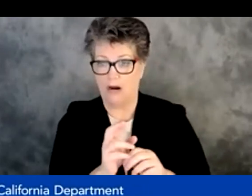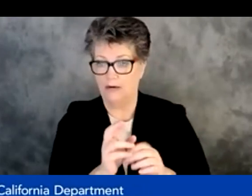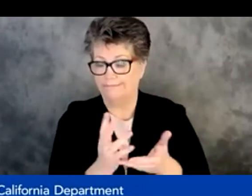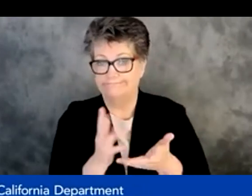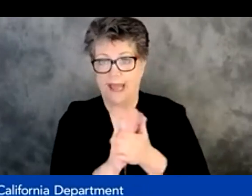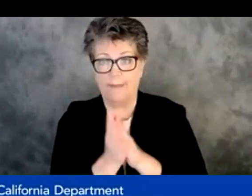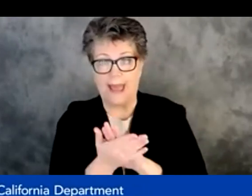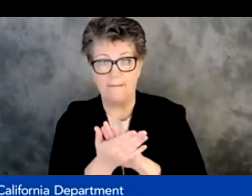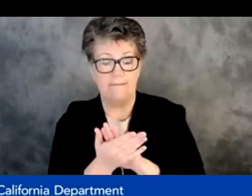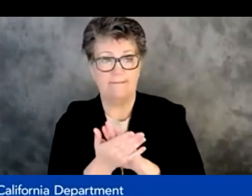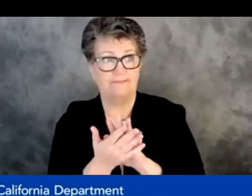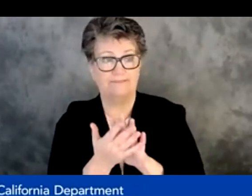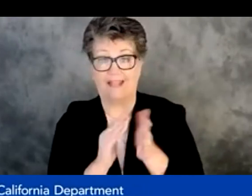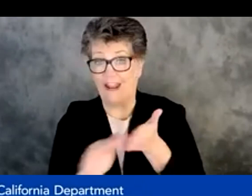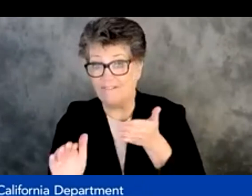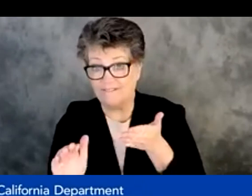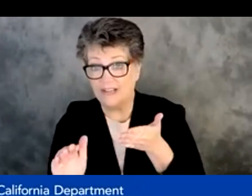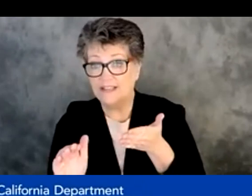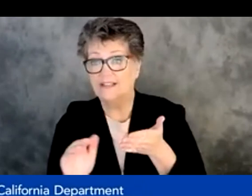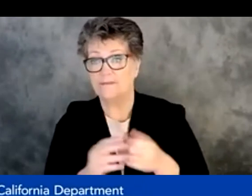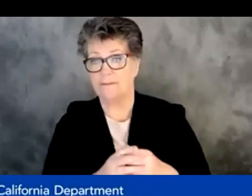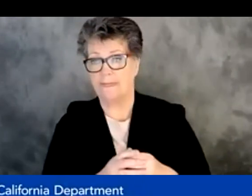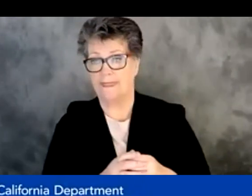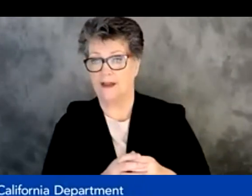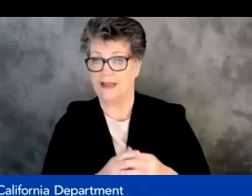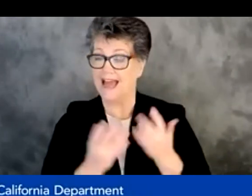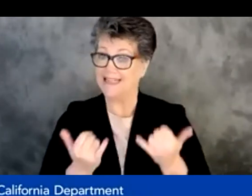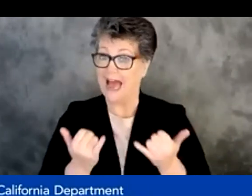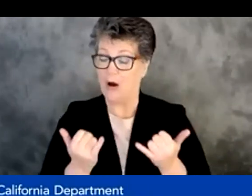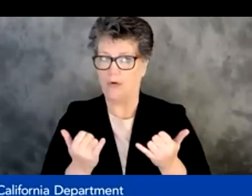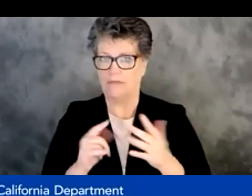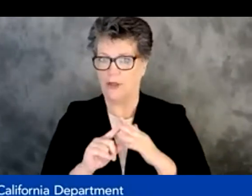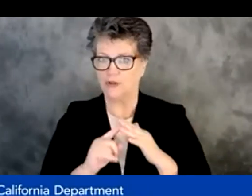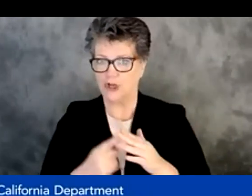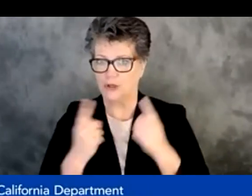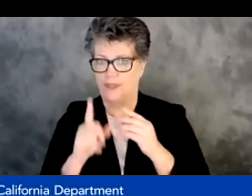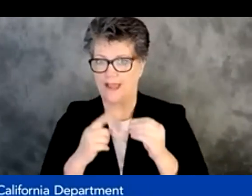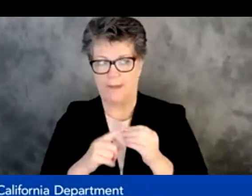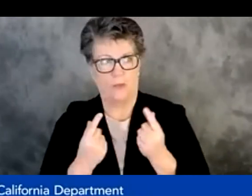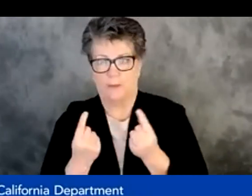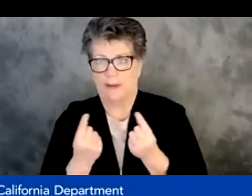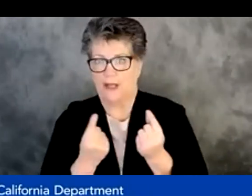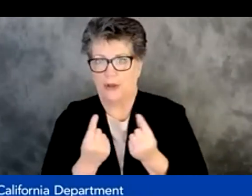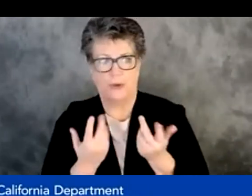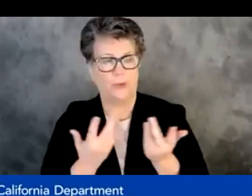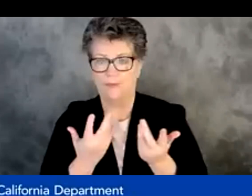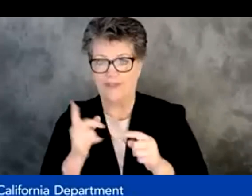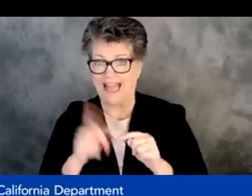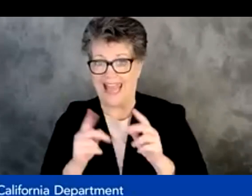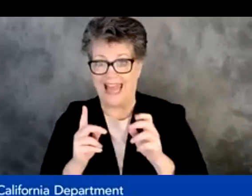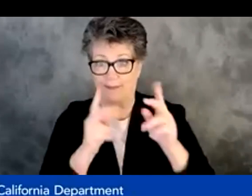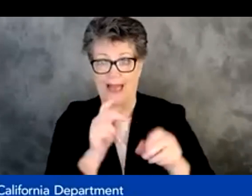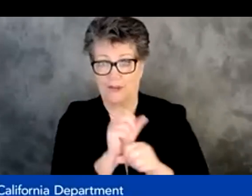being laid off. And now they're starting to think about what am I going to do? And they can't get back into